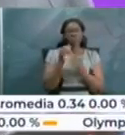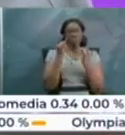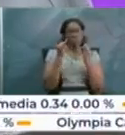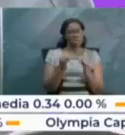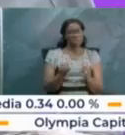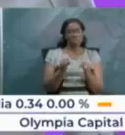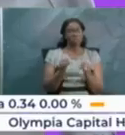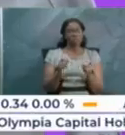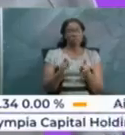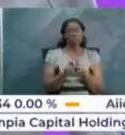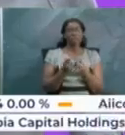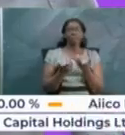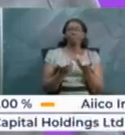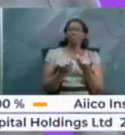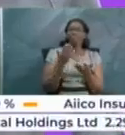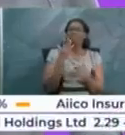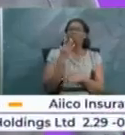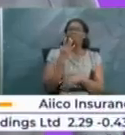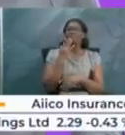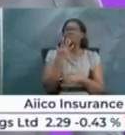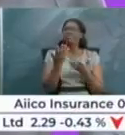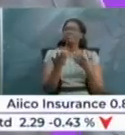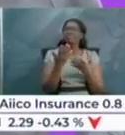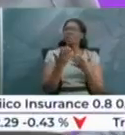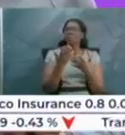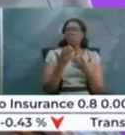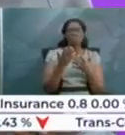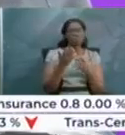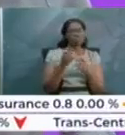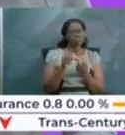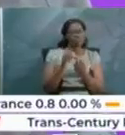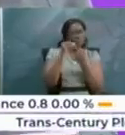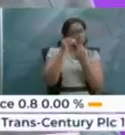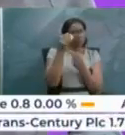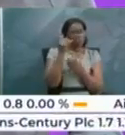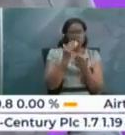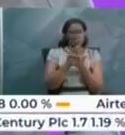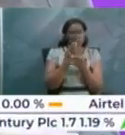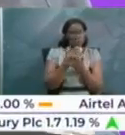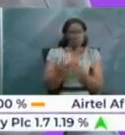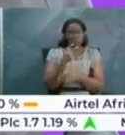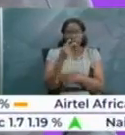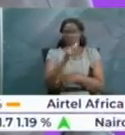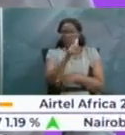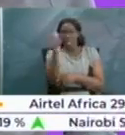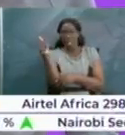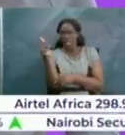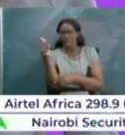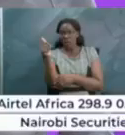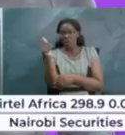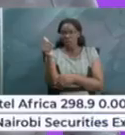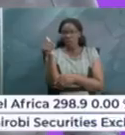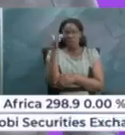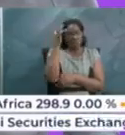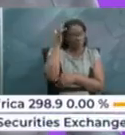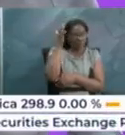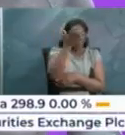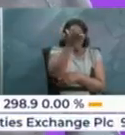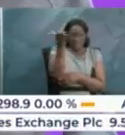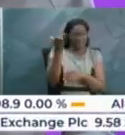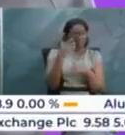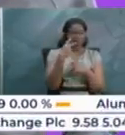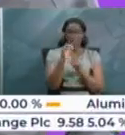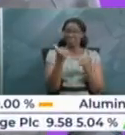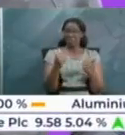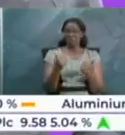very, what's the word? I would say novel, because I've also not seen a lot of tested and tried peanut butter in the market. True.